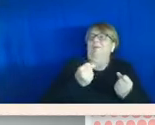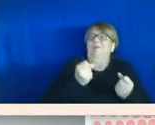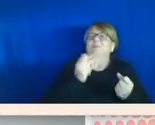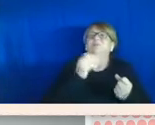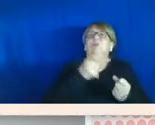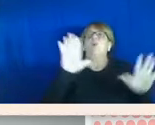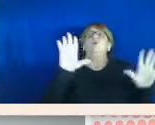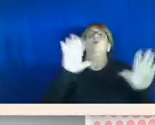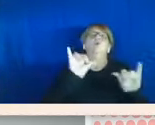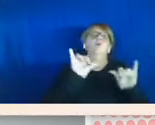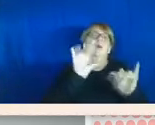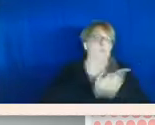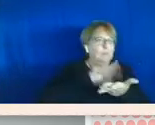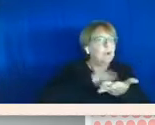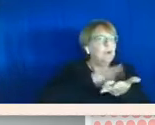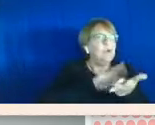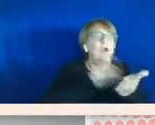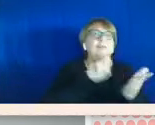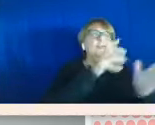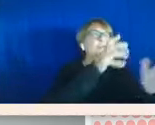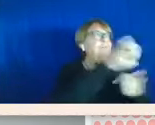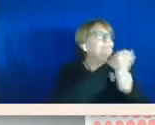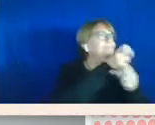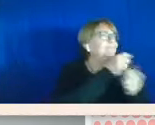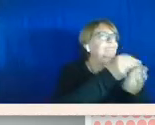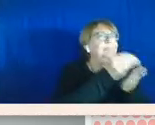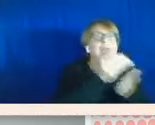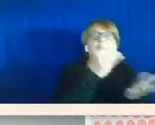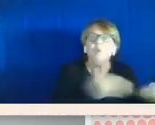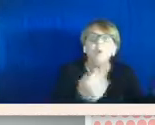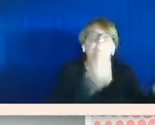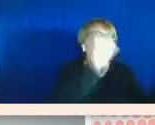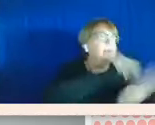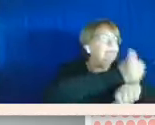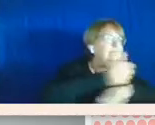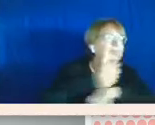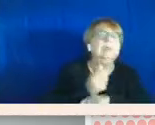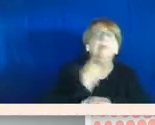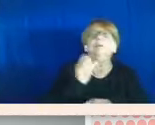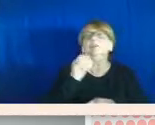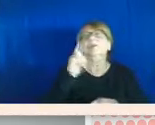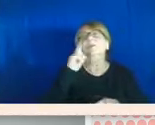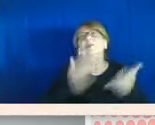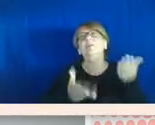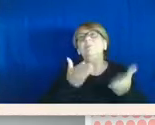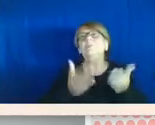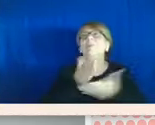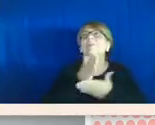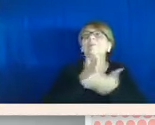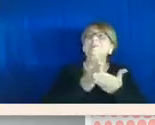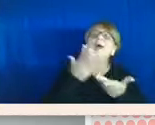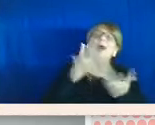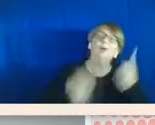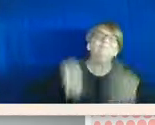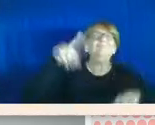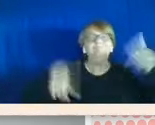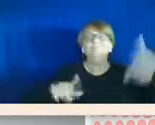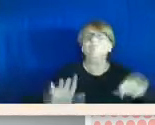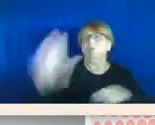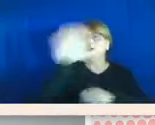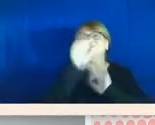curve. They had to get equipment for it. And so I think probably there's been some variance around the state in how